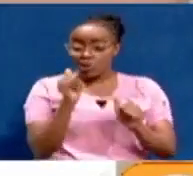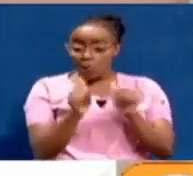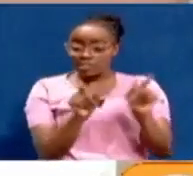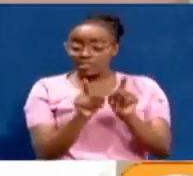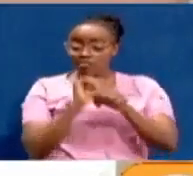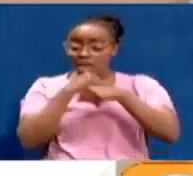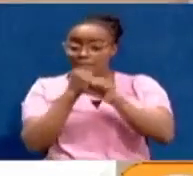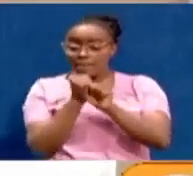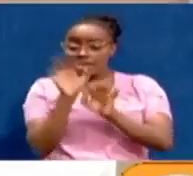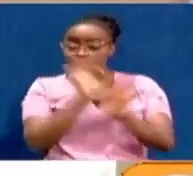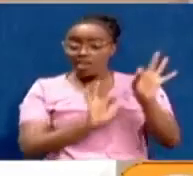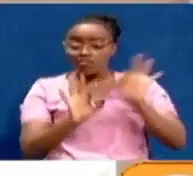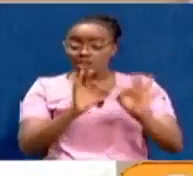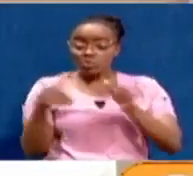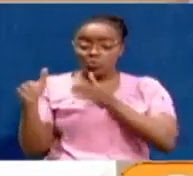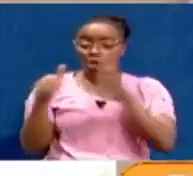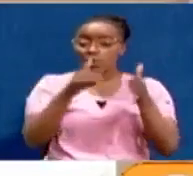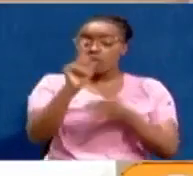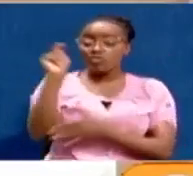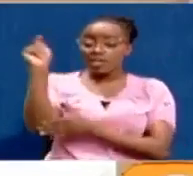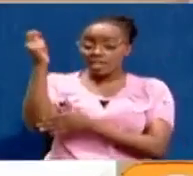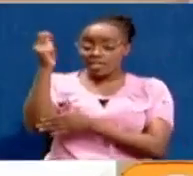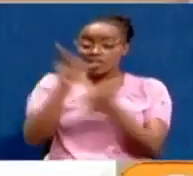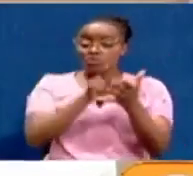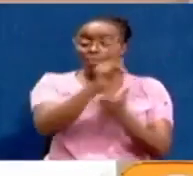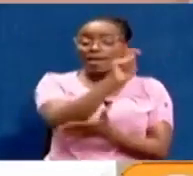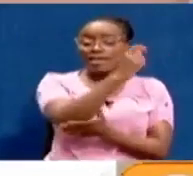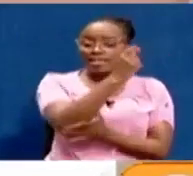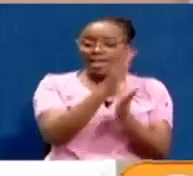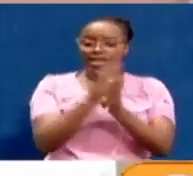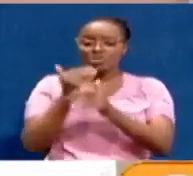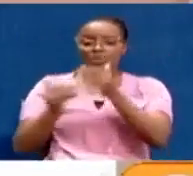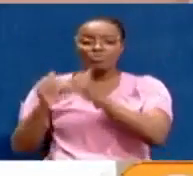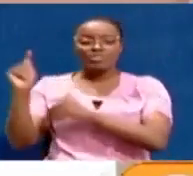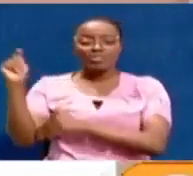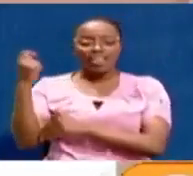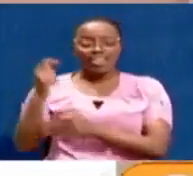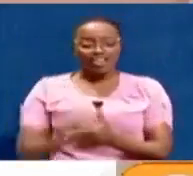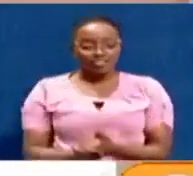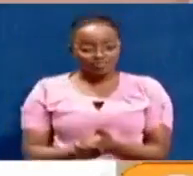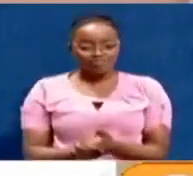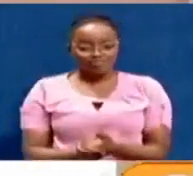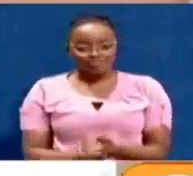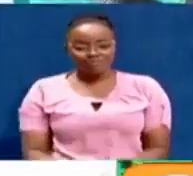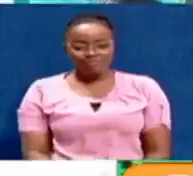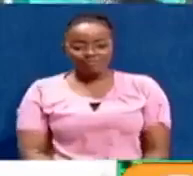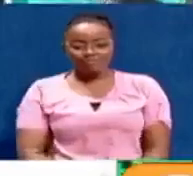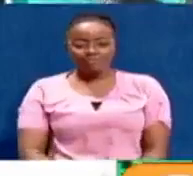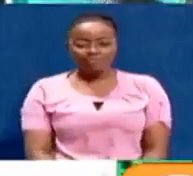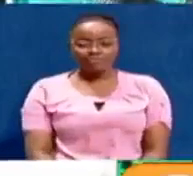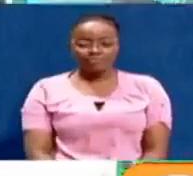is shaping the fashion trends of Kenyans to buy Kenyan and build Kenya.